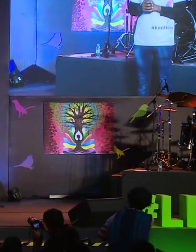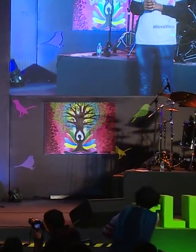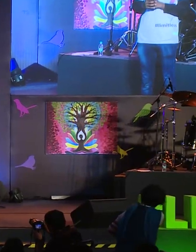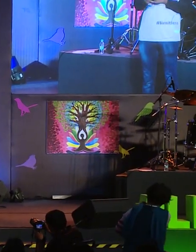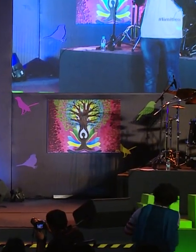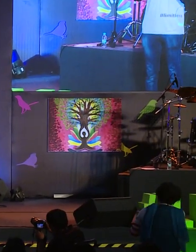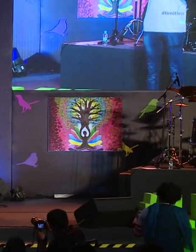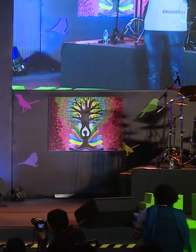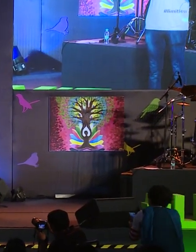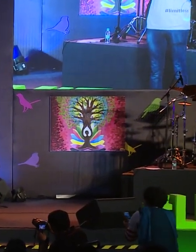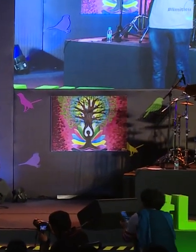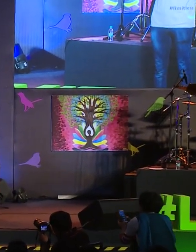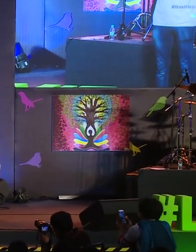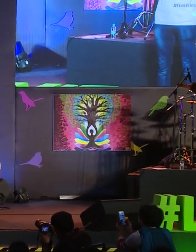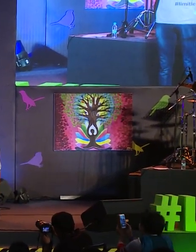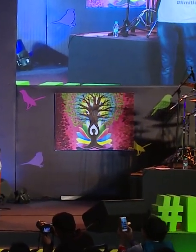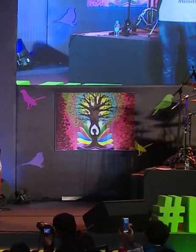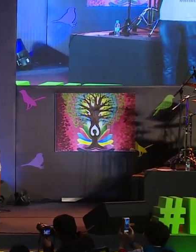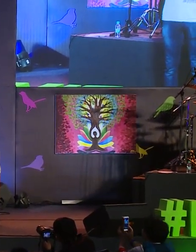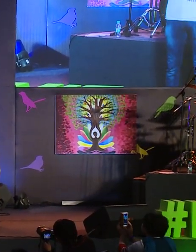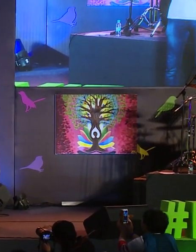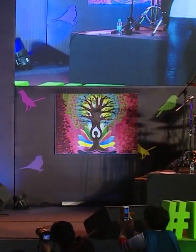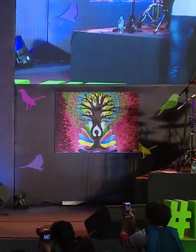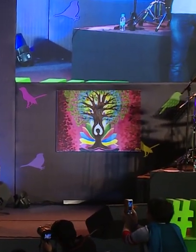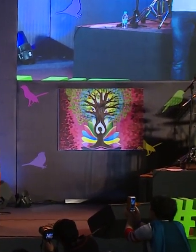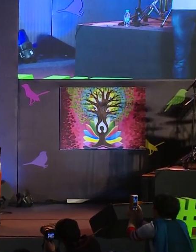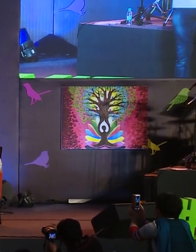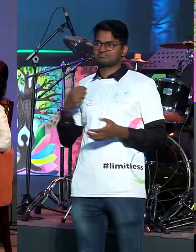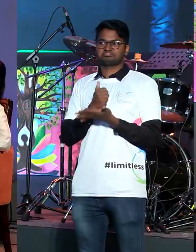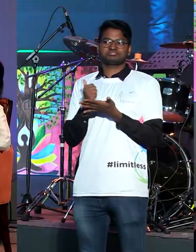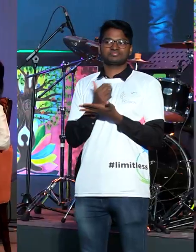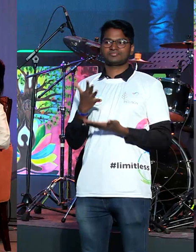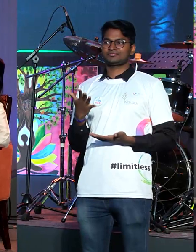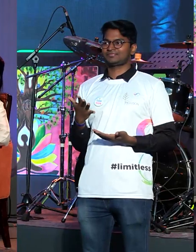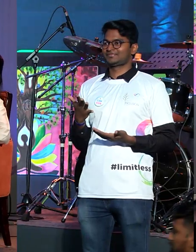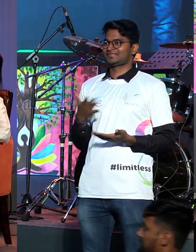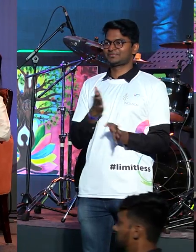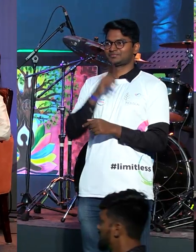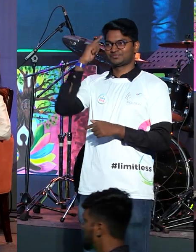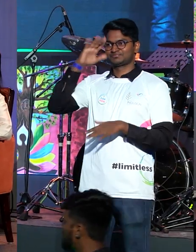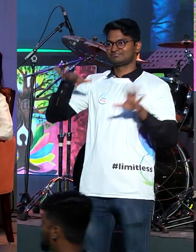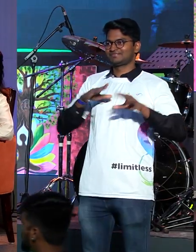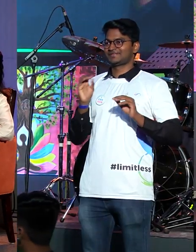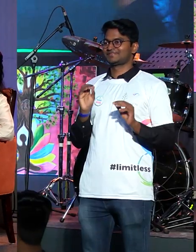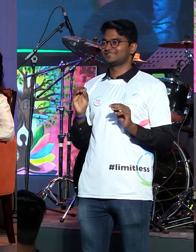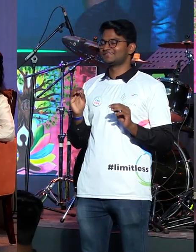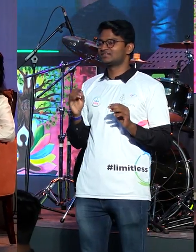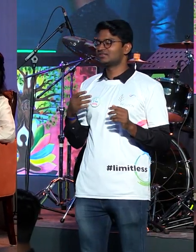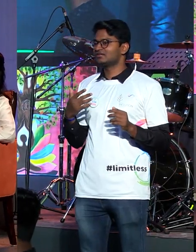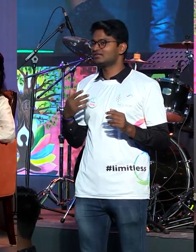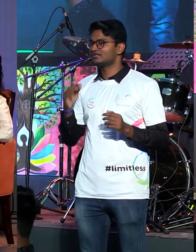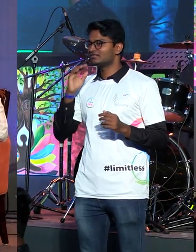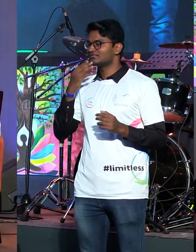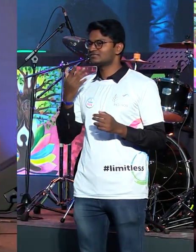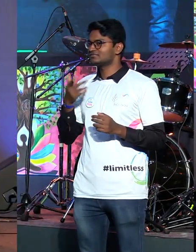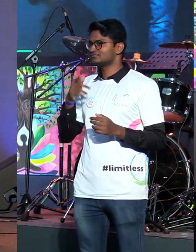So this is unplugged. I am not prepared, she is not prepared. Okay. Yes. When she came, she said, "Feroz,